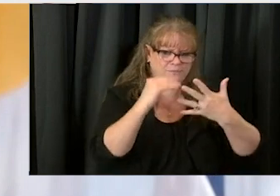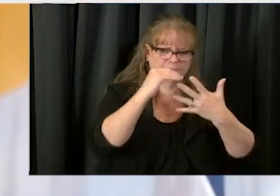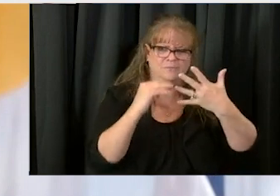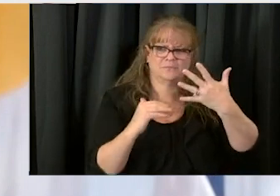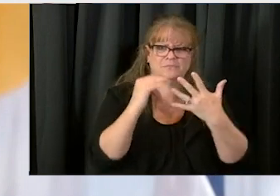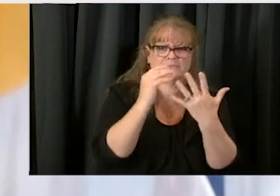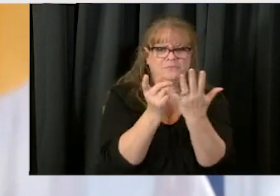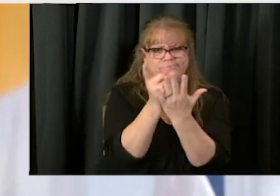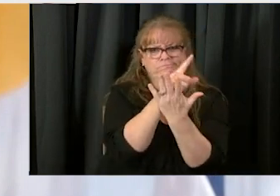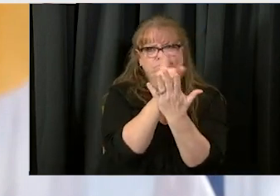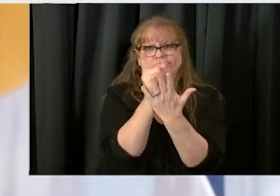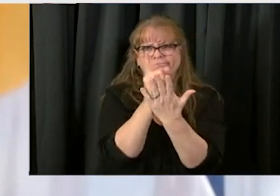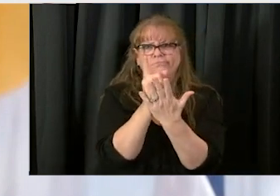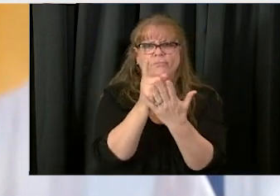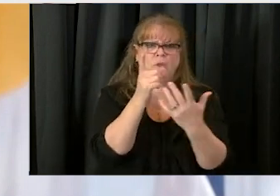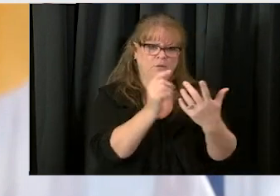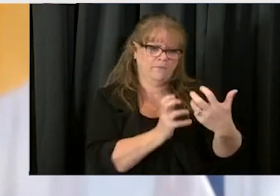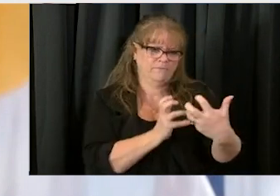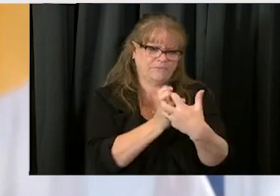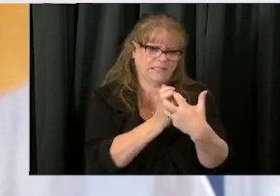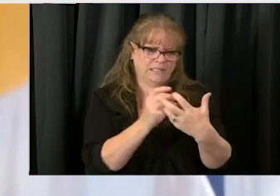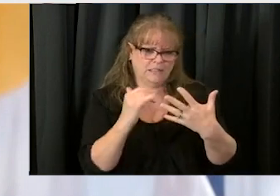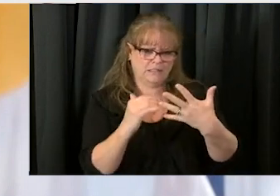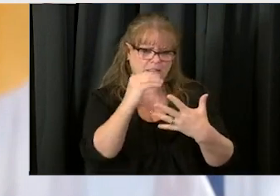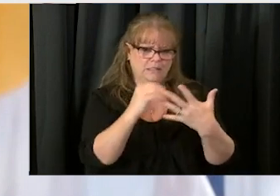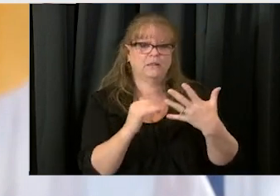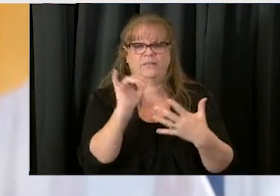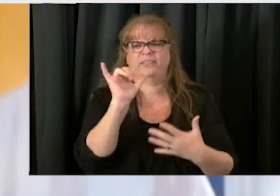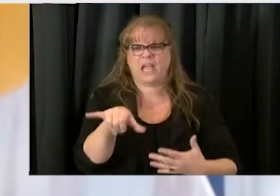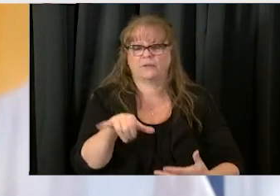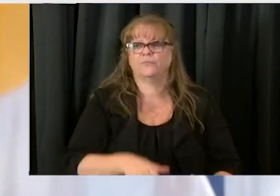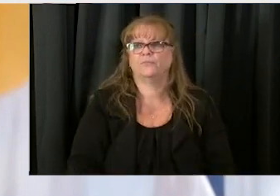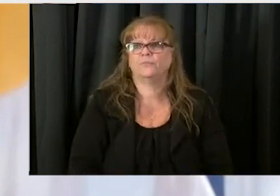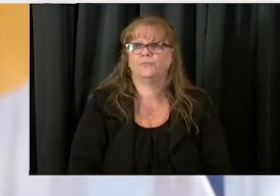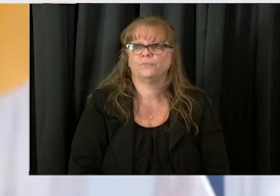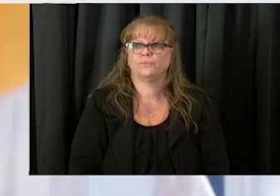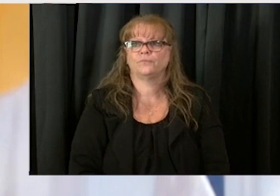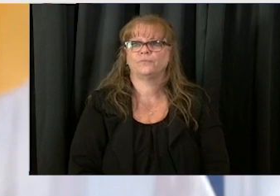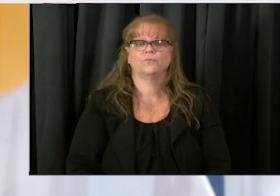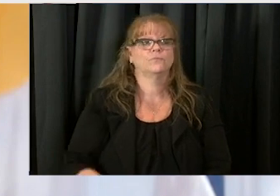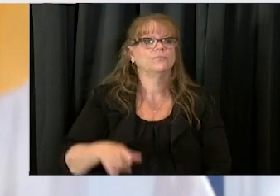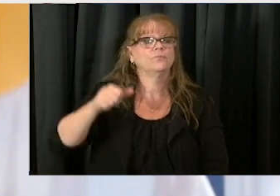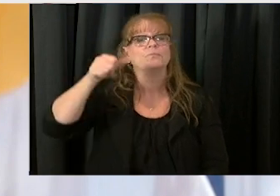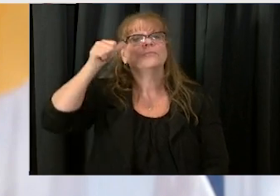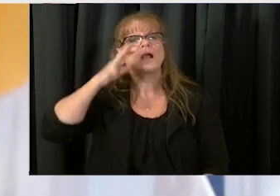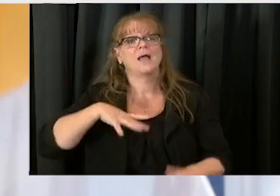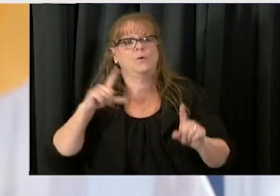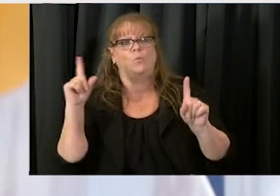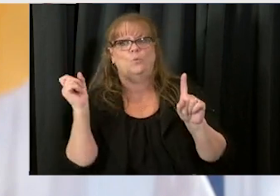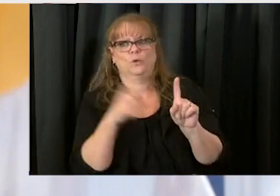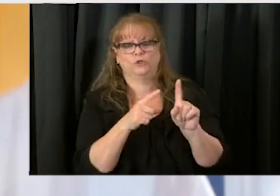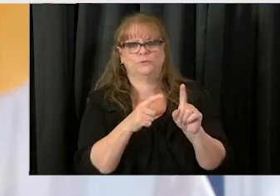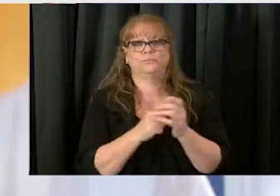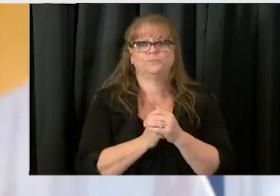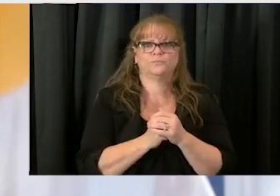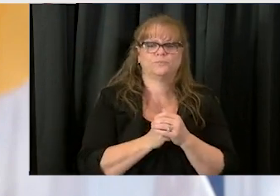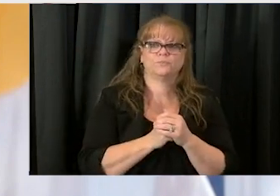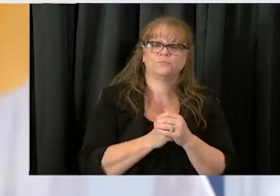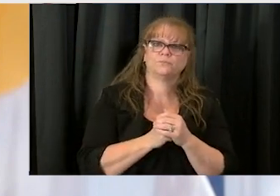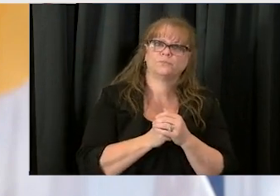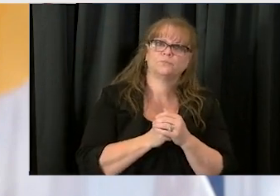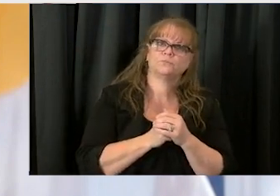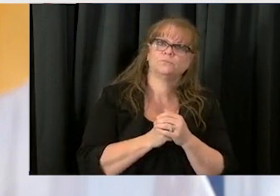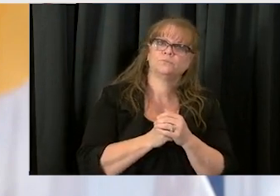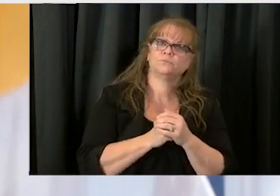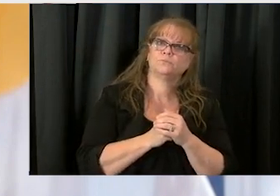Governor, Chris Vanderveen over at 9 News. I think if there's been any sort of universal feeling that we've felt in our newsroom over the last week or so,